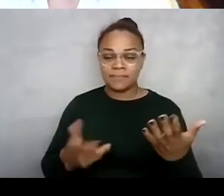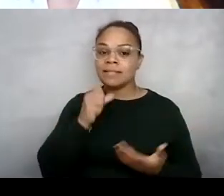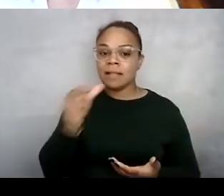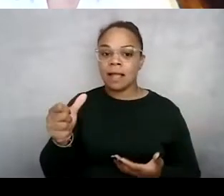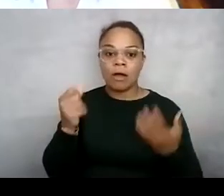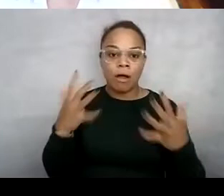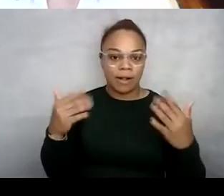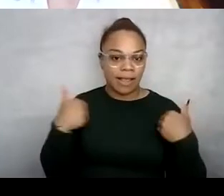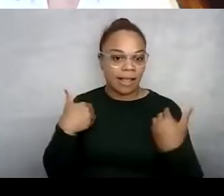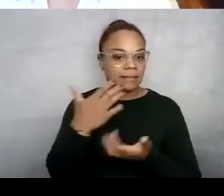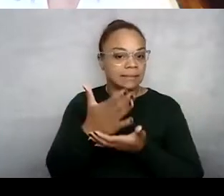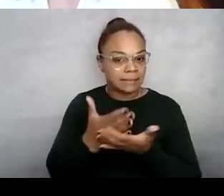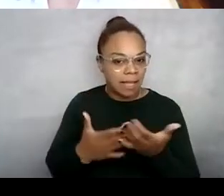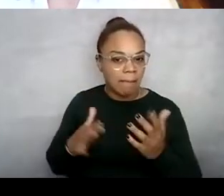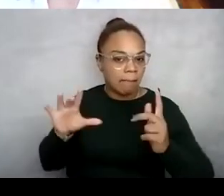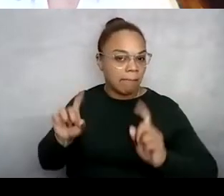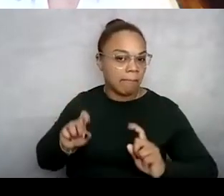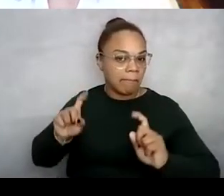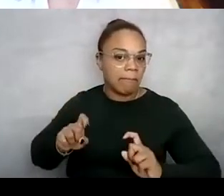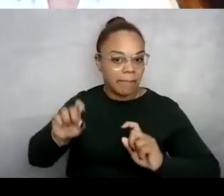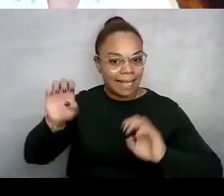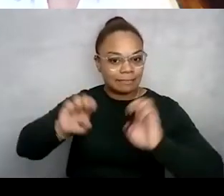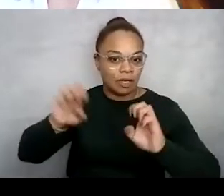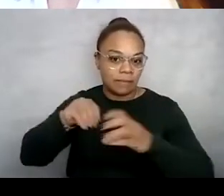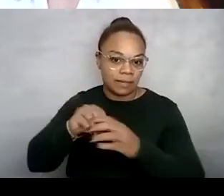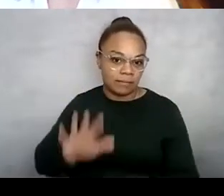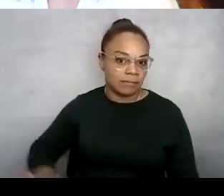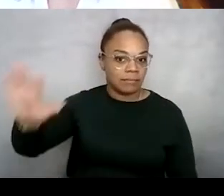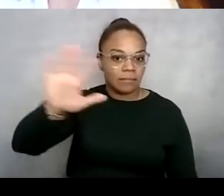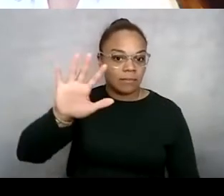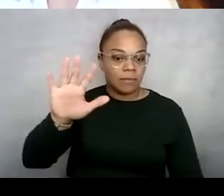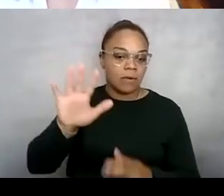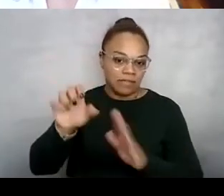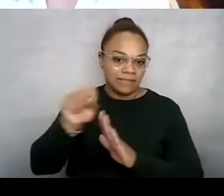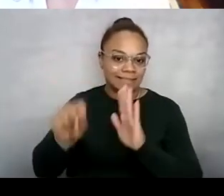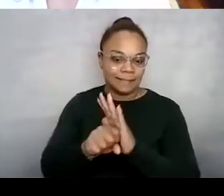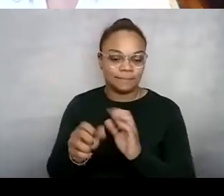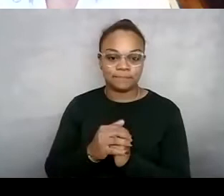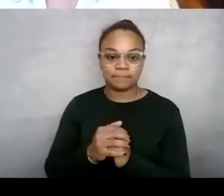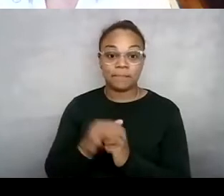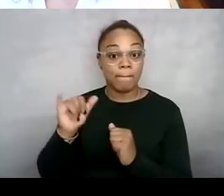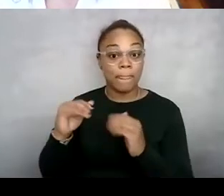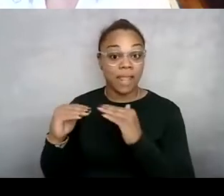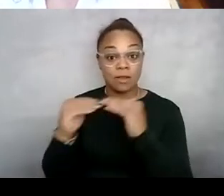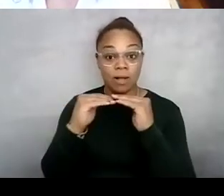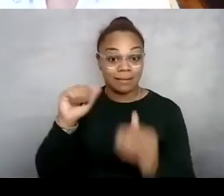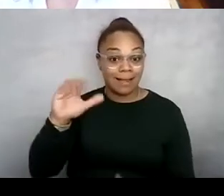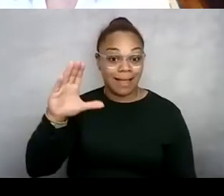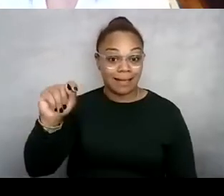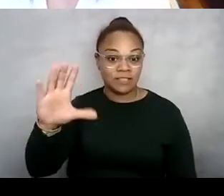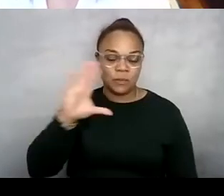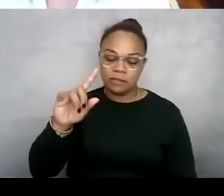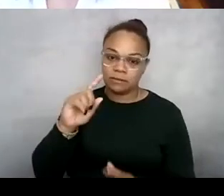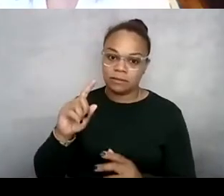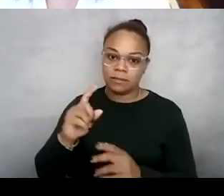of experimentation in the states, right? Like the Equality Act will be transformative.